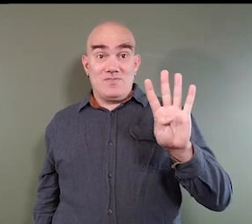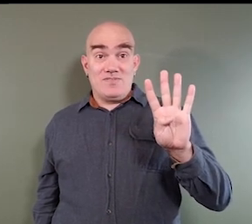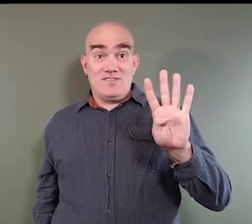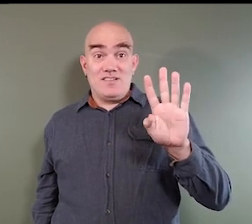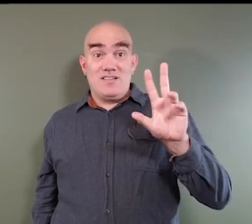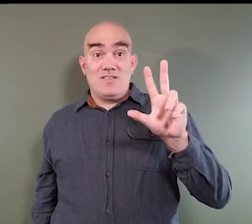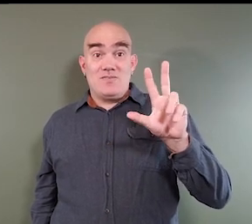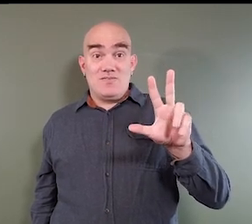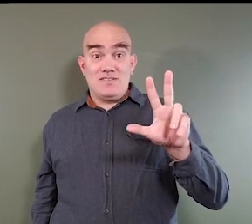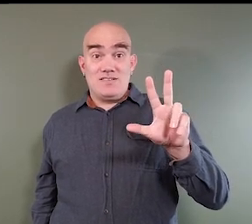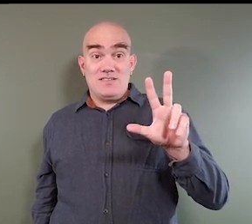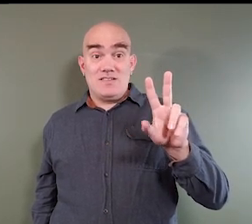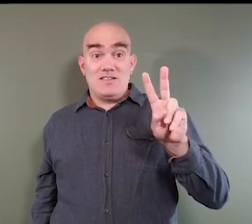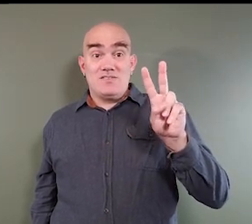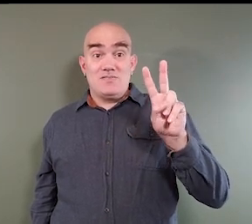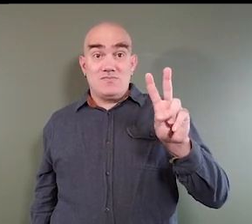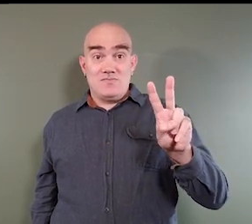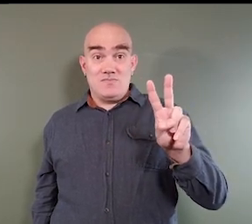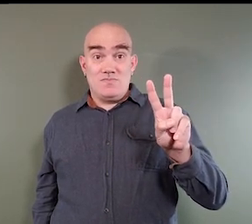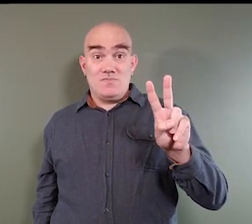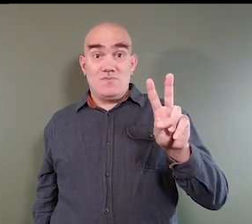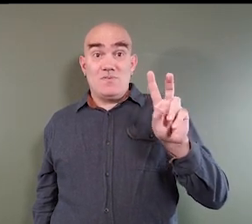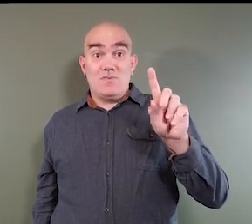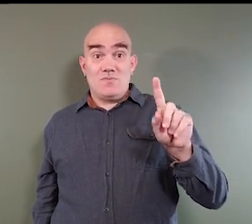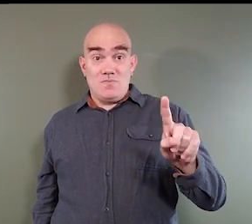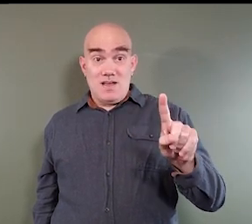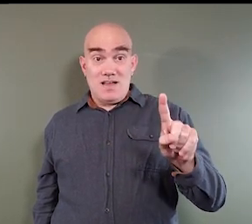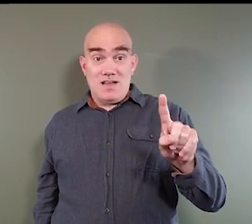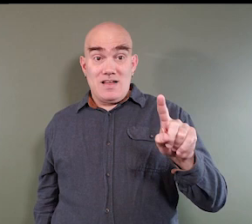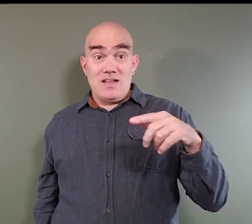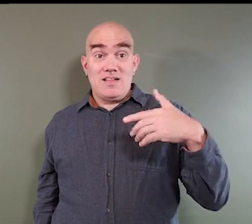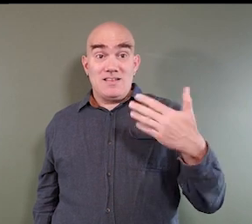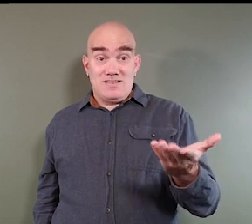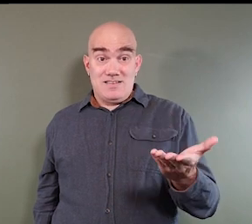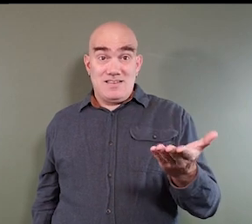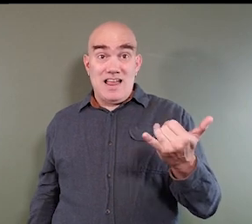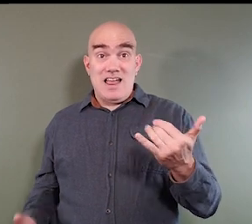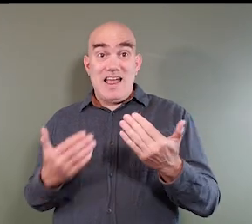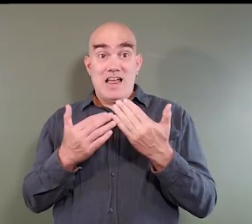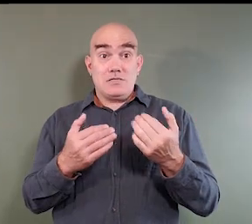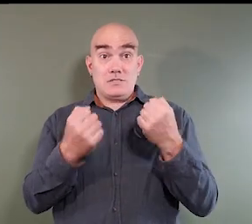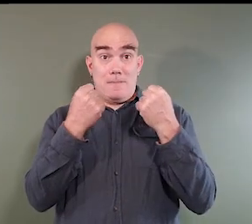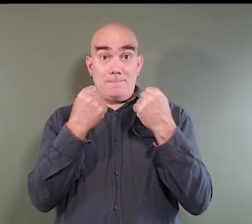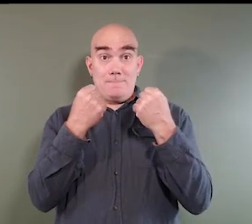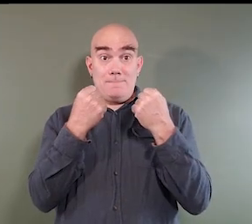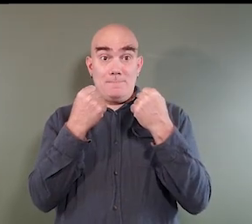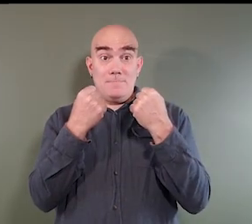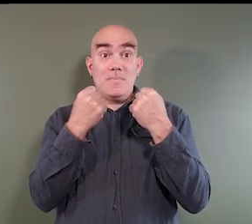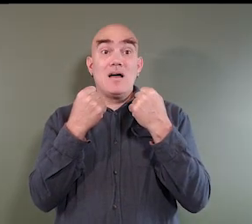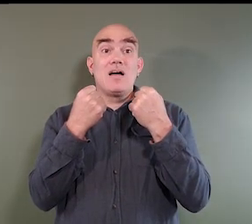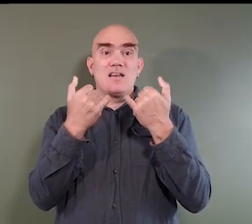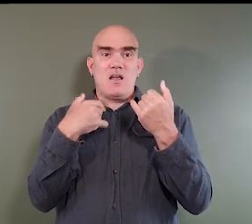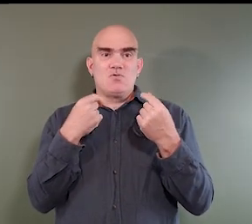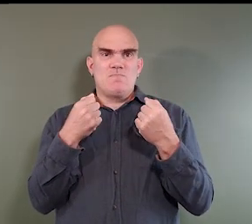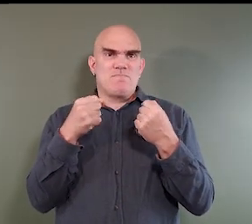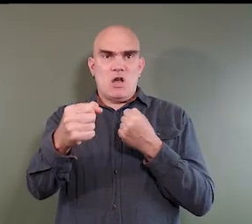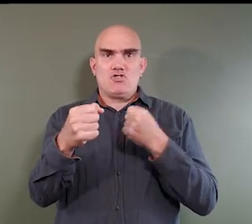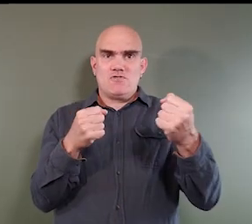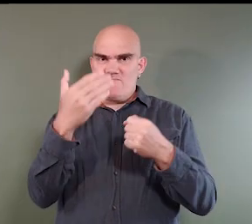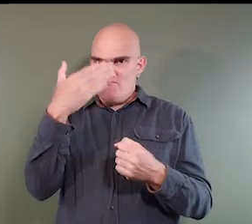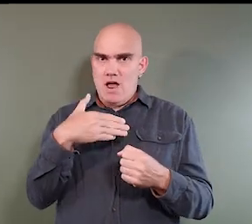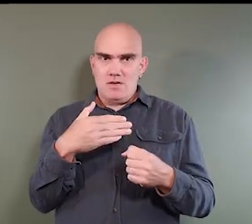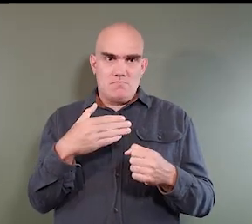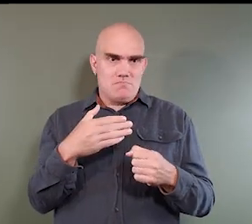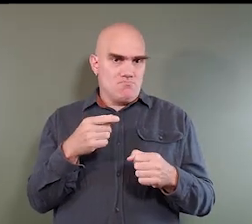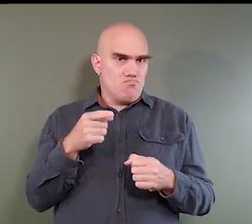4, 3, 2, and 1. Hands up towards your face. And we're gonna punch right out